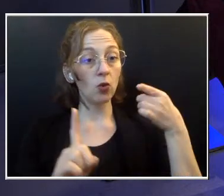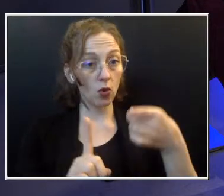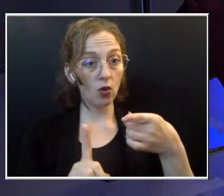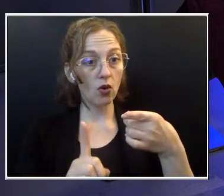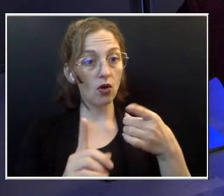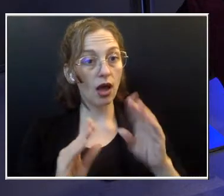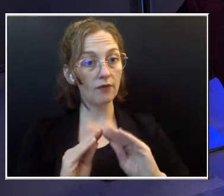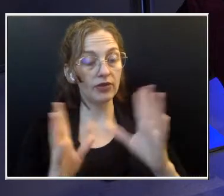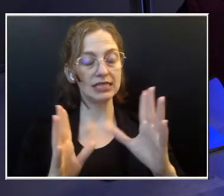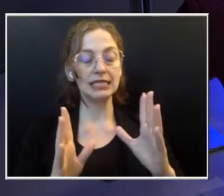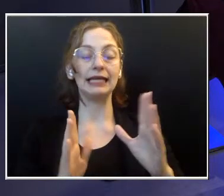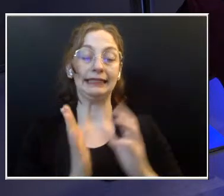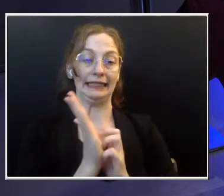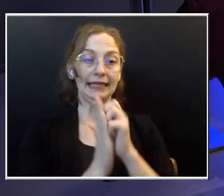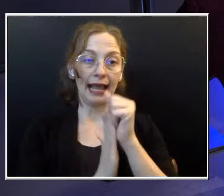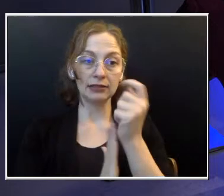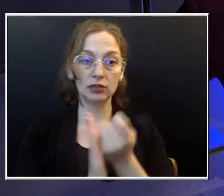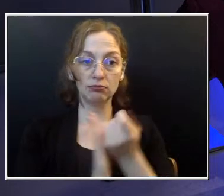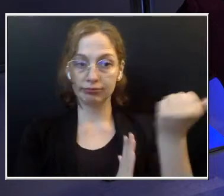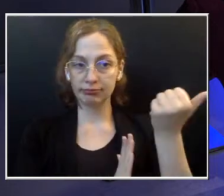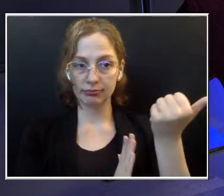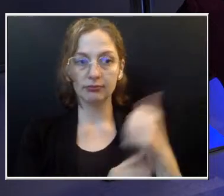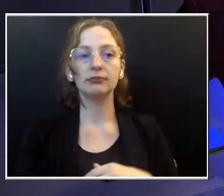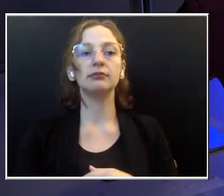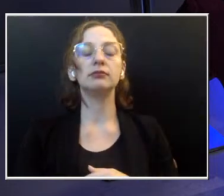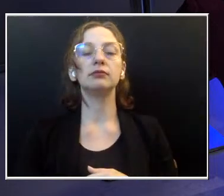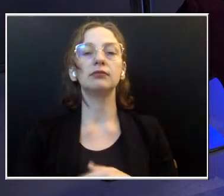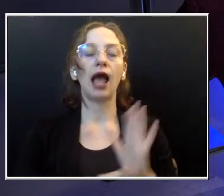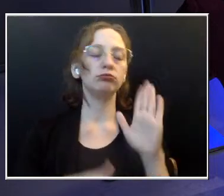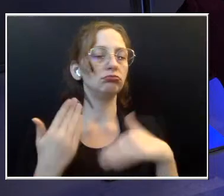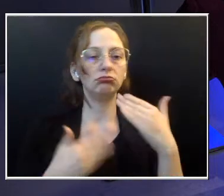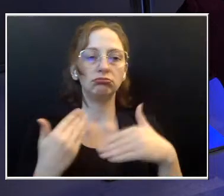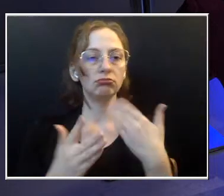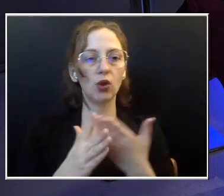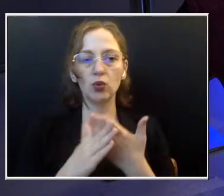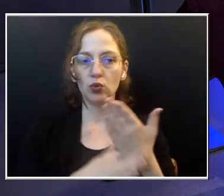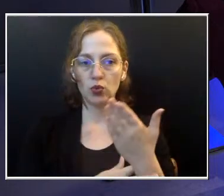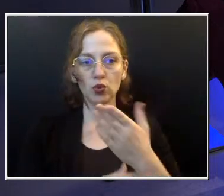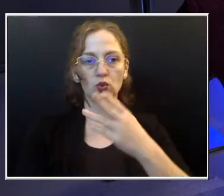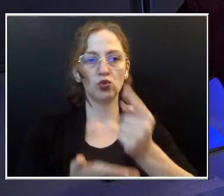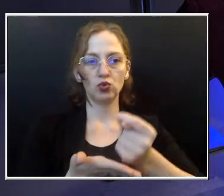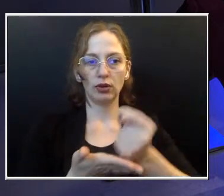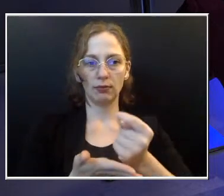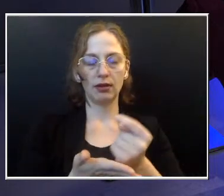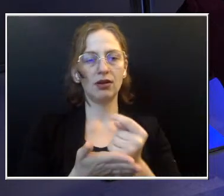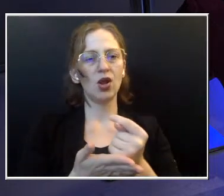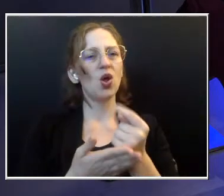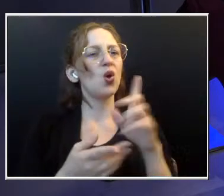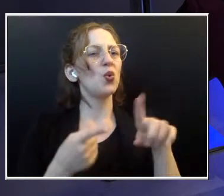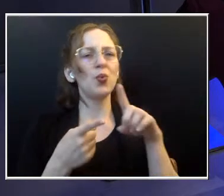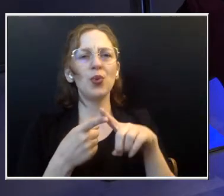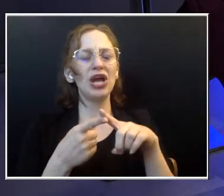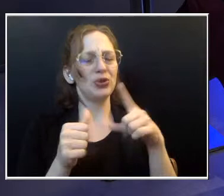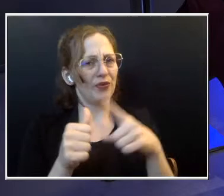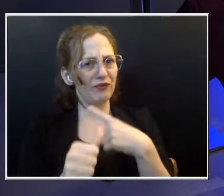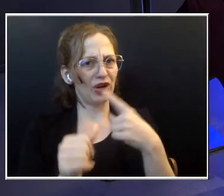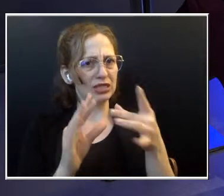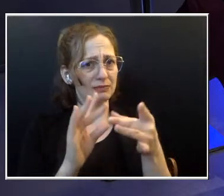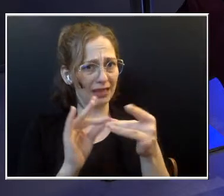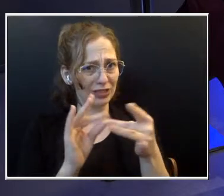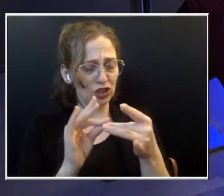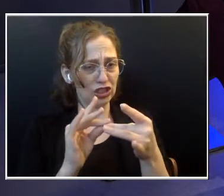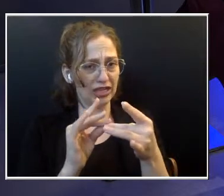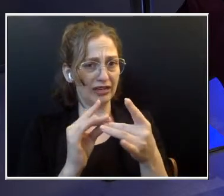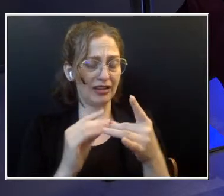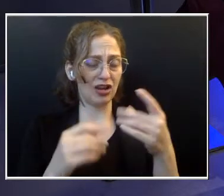through their treatment. When do patients first hear about the reconstruction process? Pretty soon after the diagnosis,